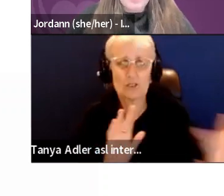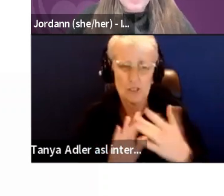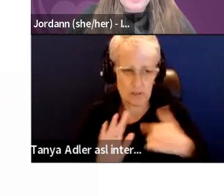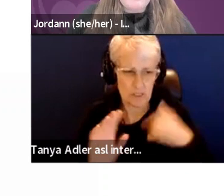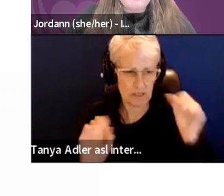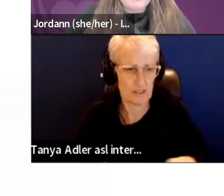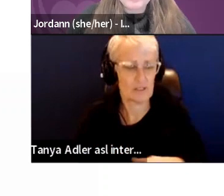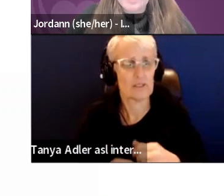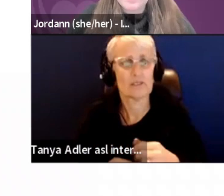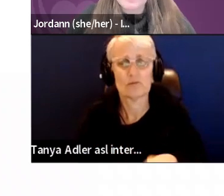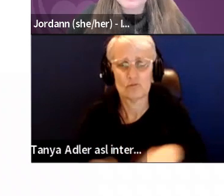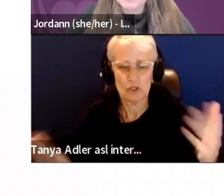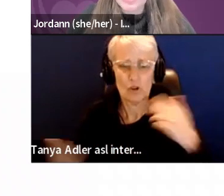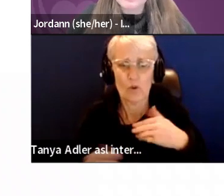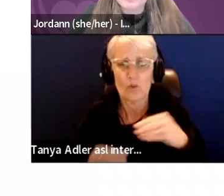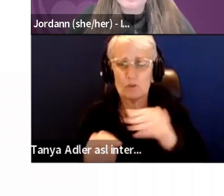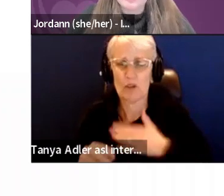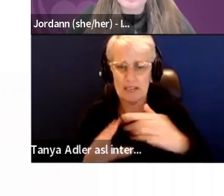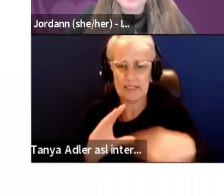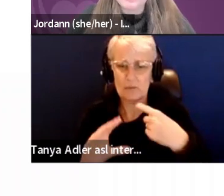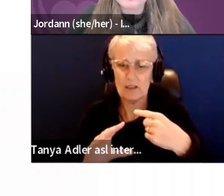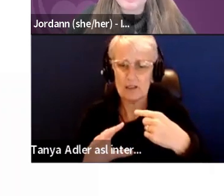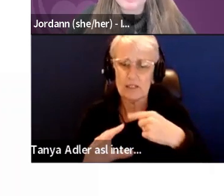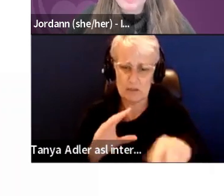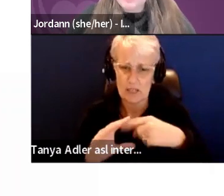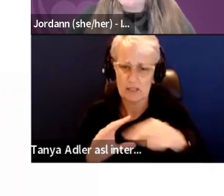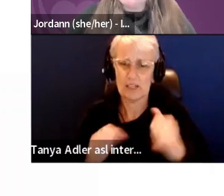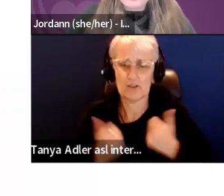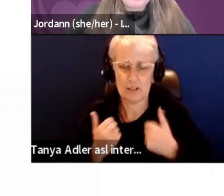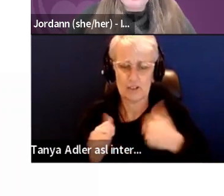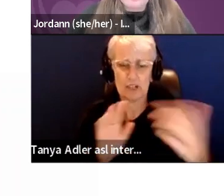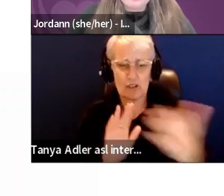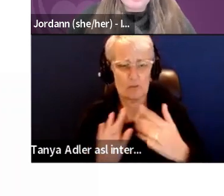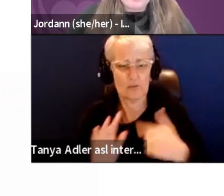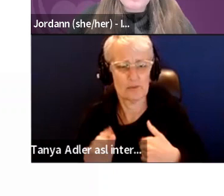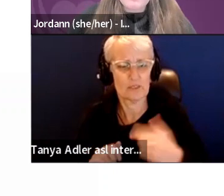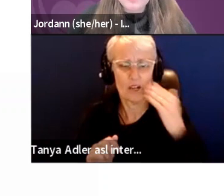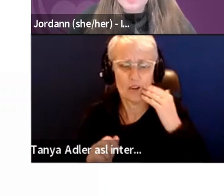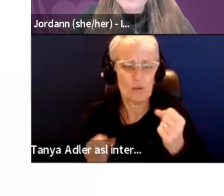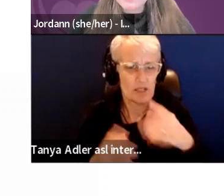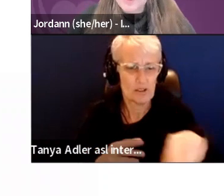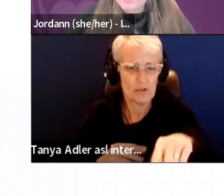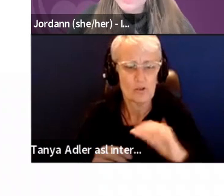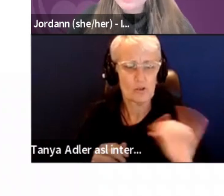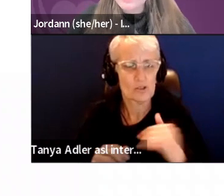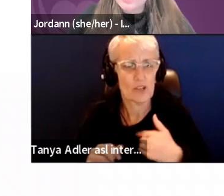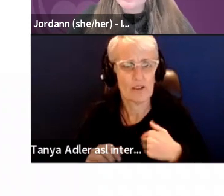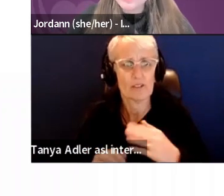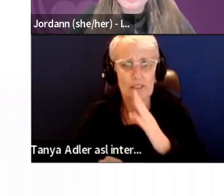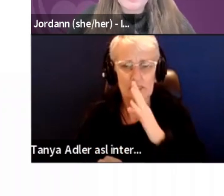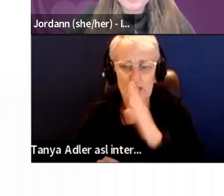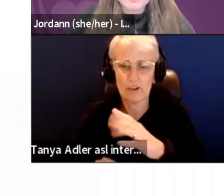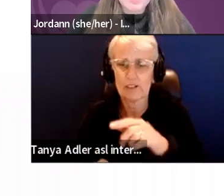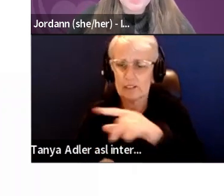will post my email in the chat that you can reach out to me. I know many people on the call also have direct contacts at